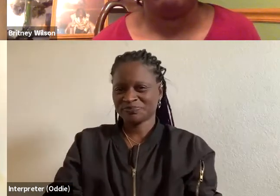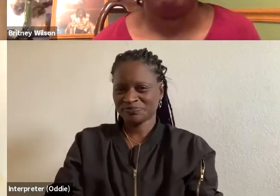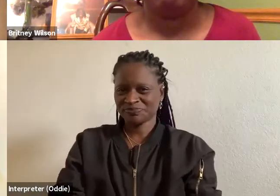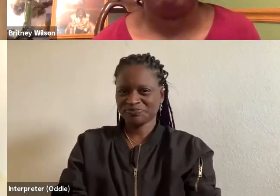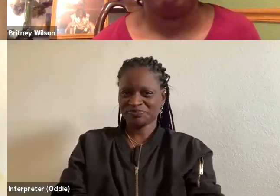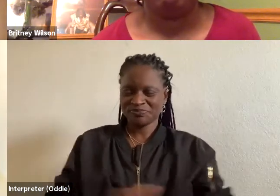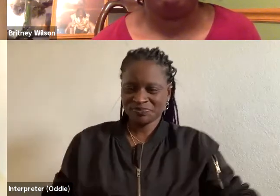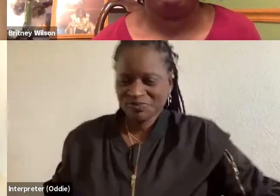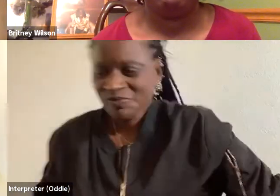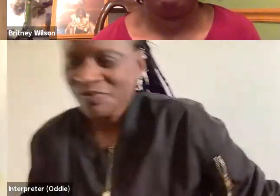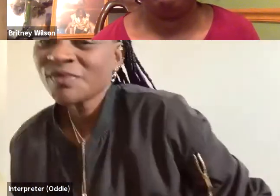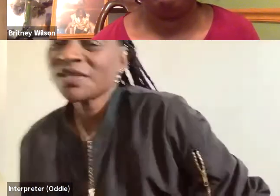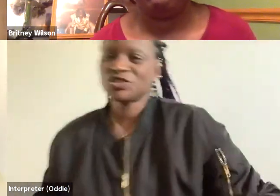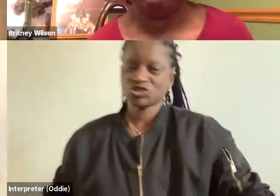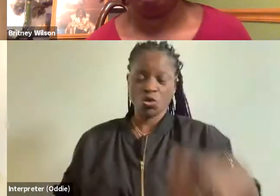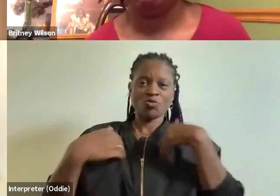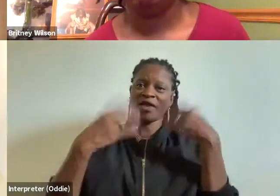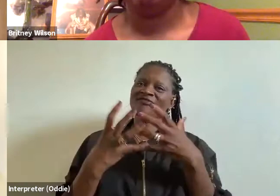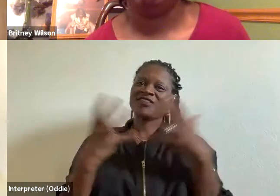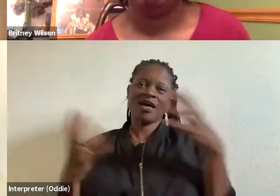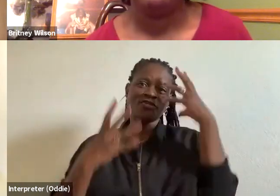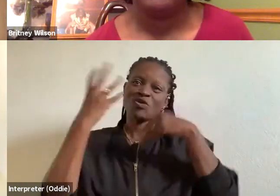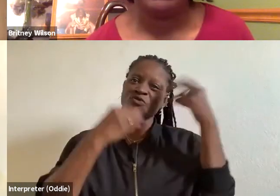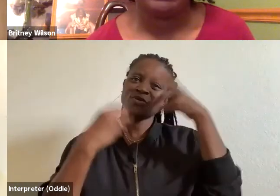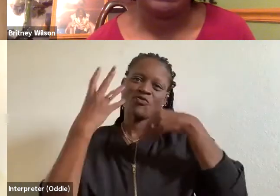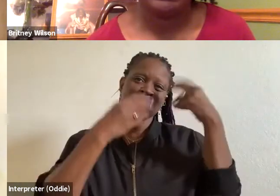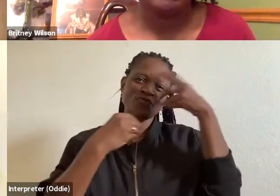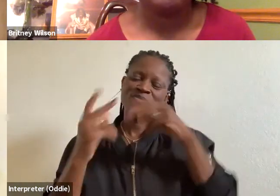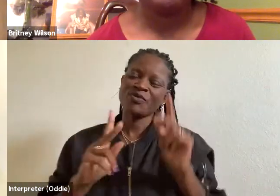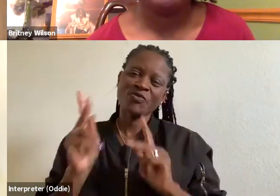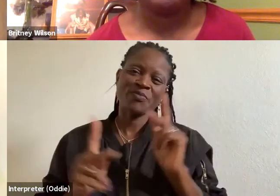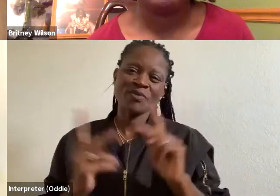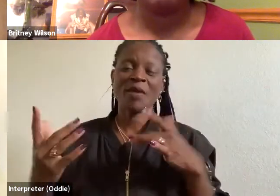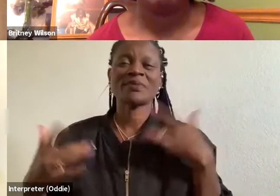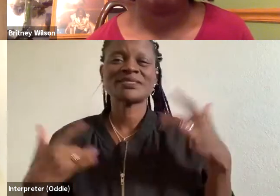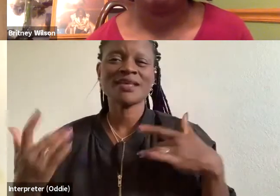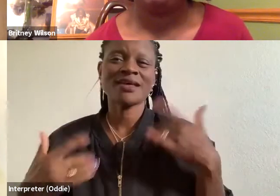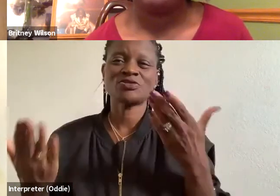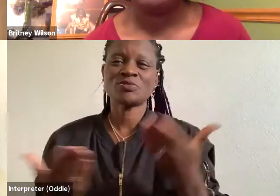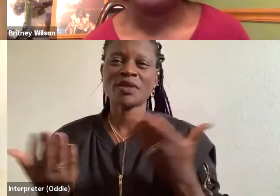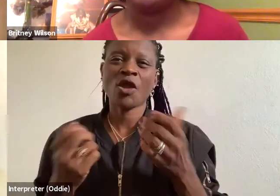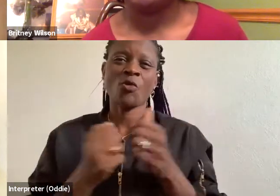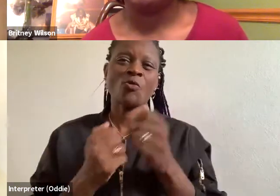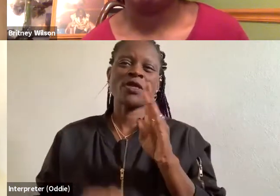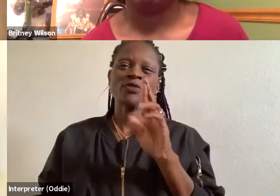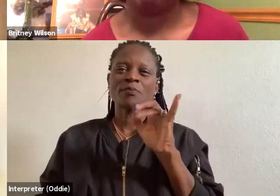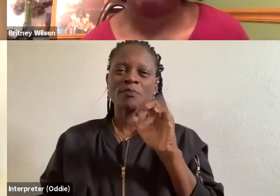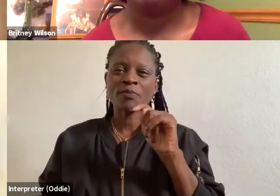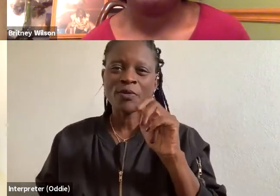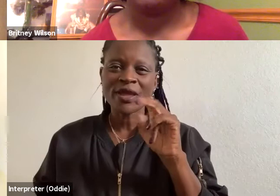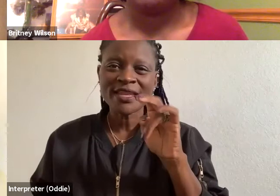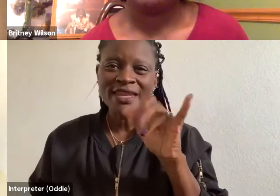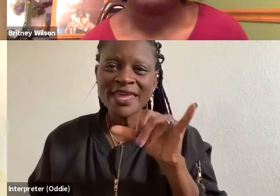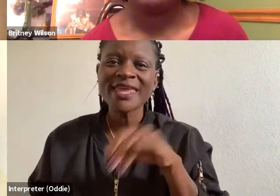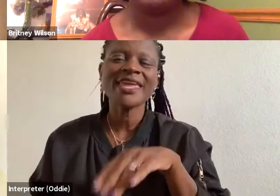beautiful, beautiful people before me today. I am very excited to be in a community with Brittany and Keah. So why don't we get this show on the road with our